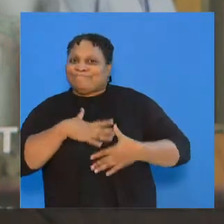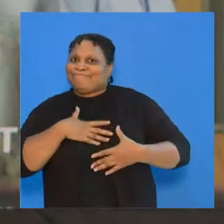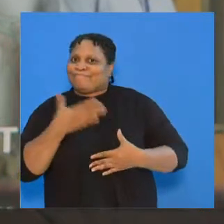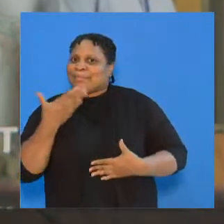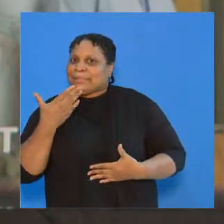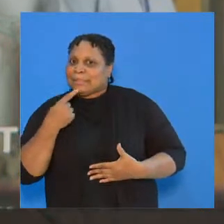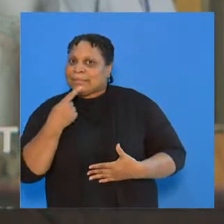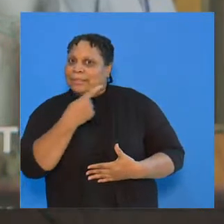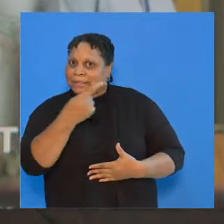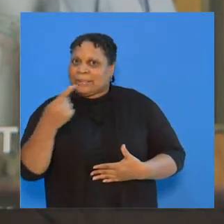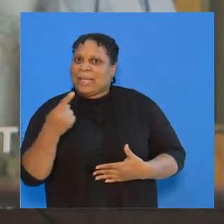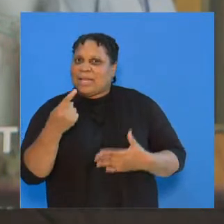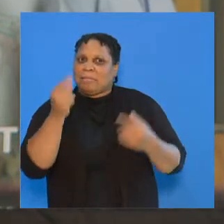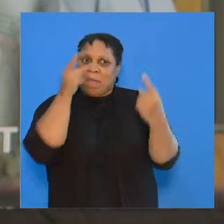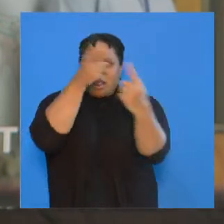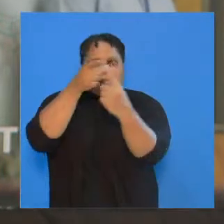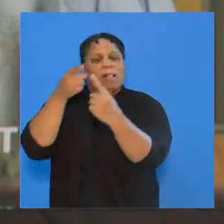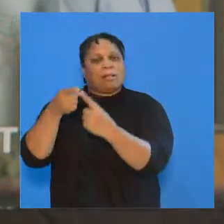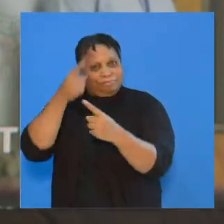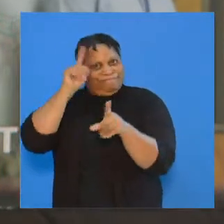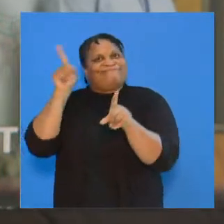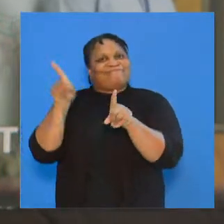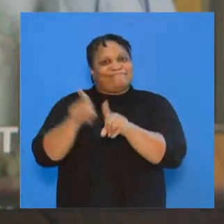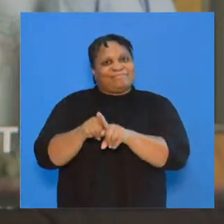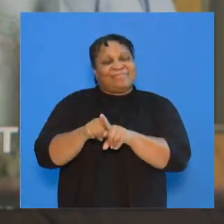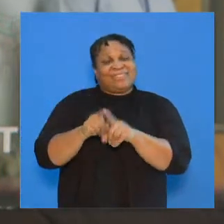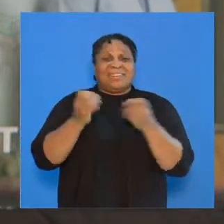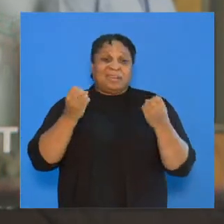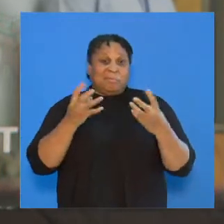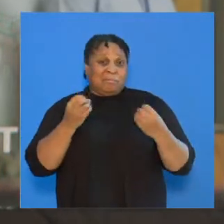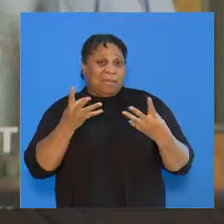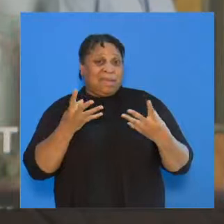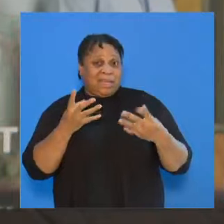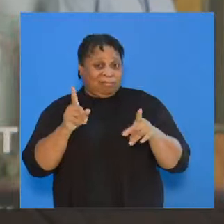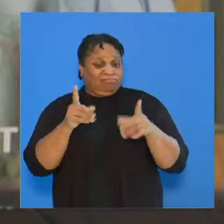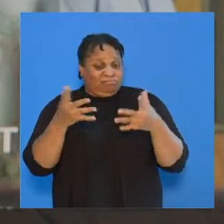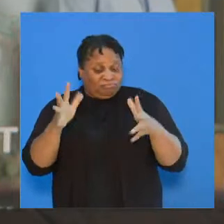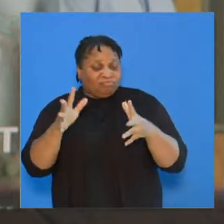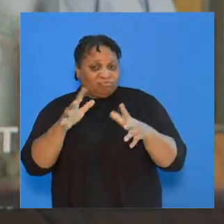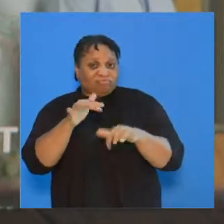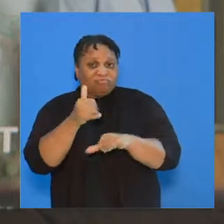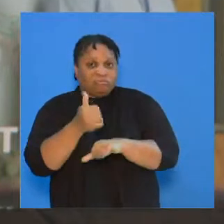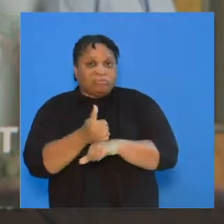there are many points of agreement and many points that we have already implemented.